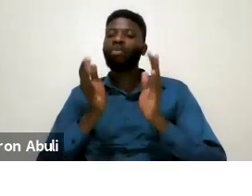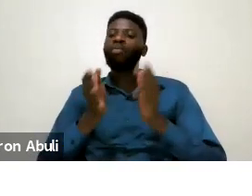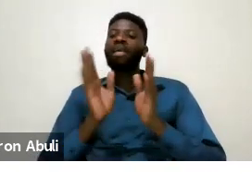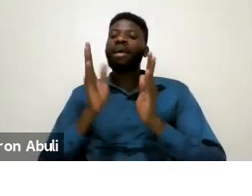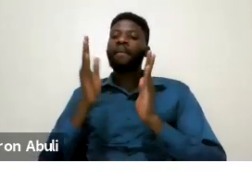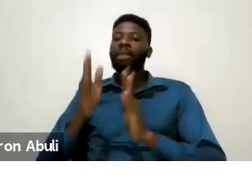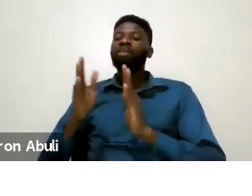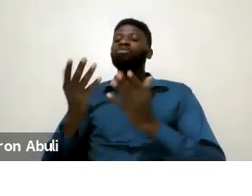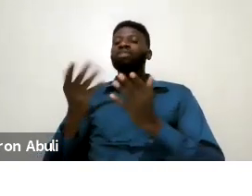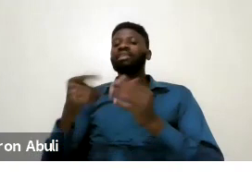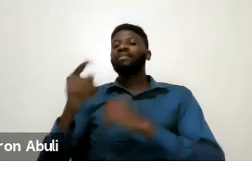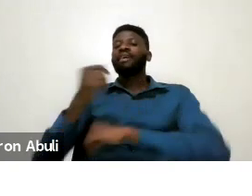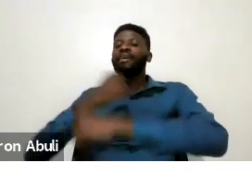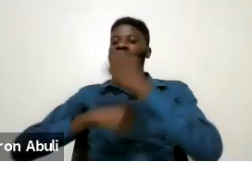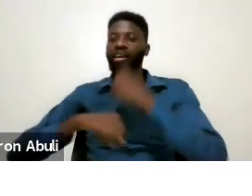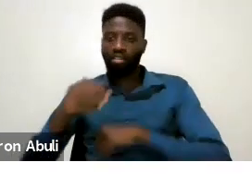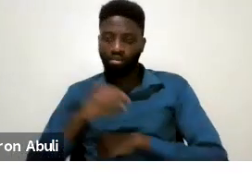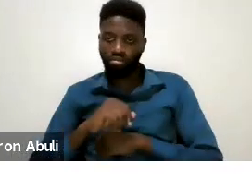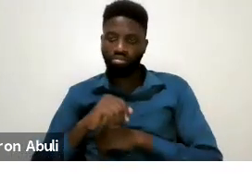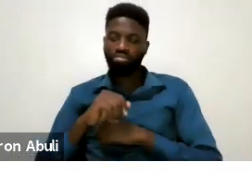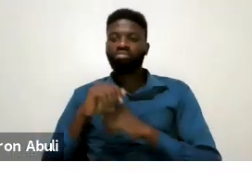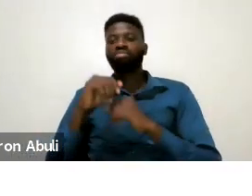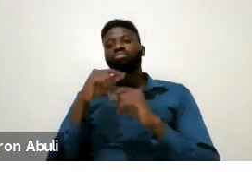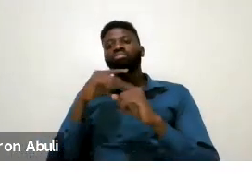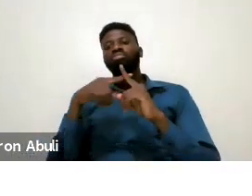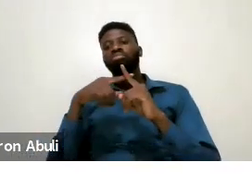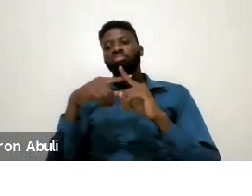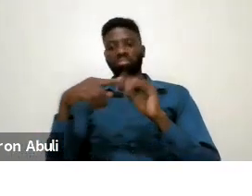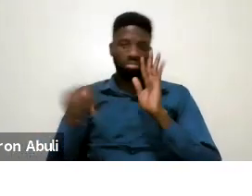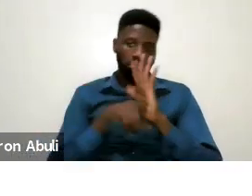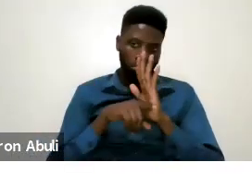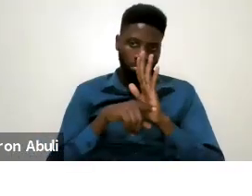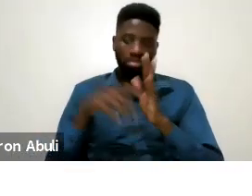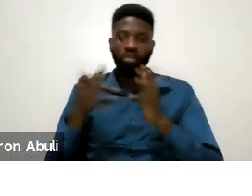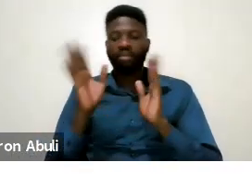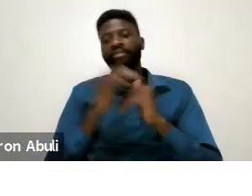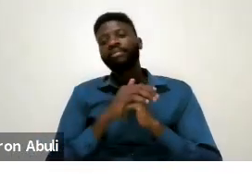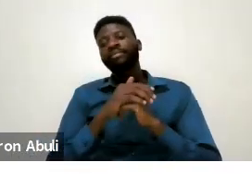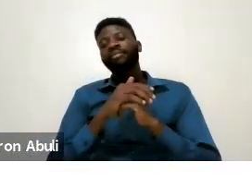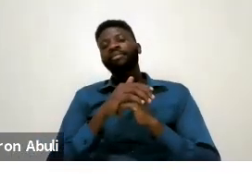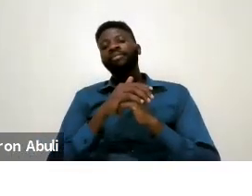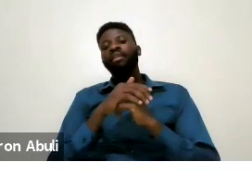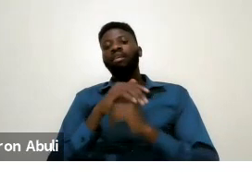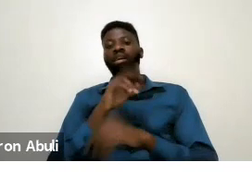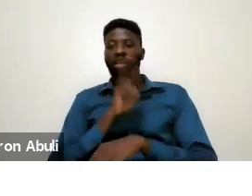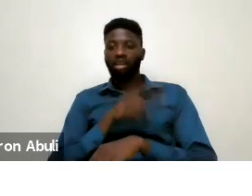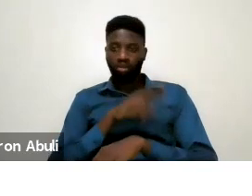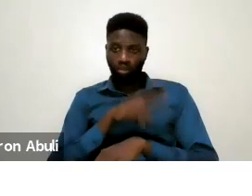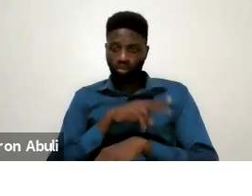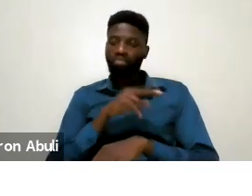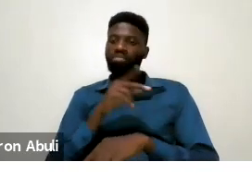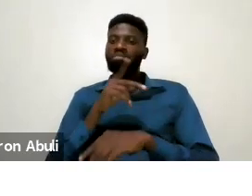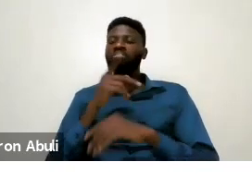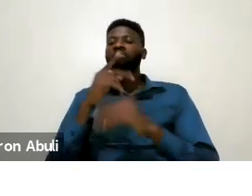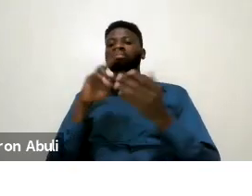environment, either positively or negatively. Attitudes are confluence of an individual and external stimuli, and